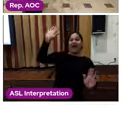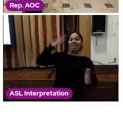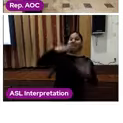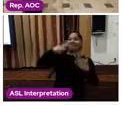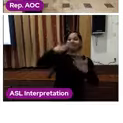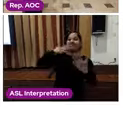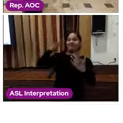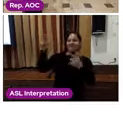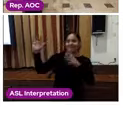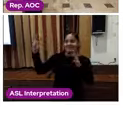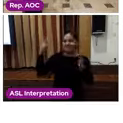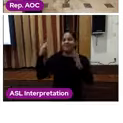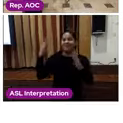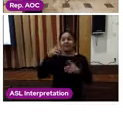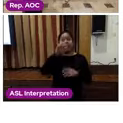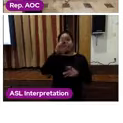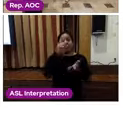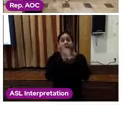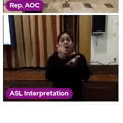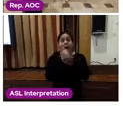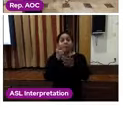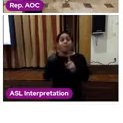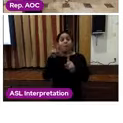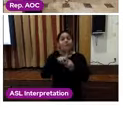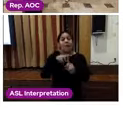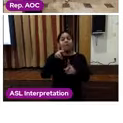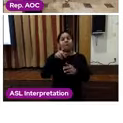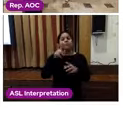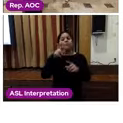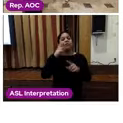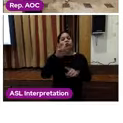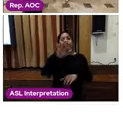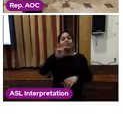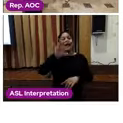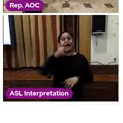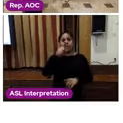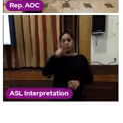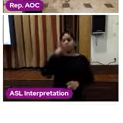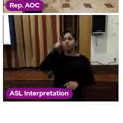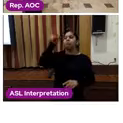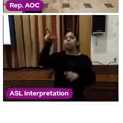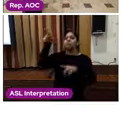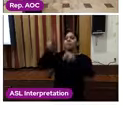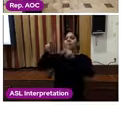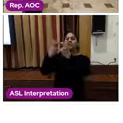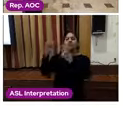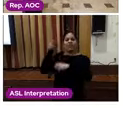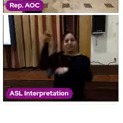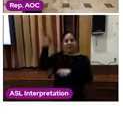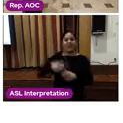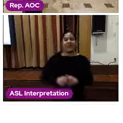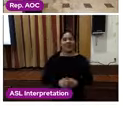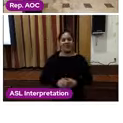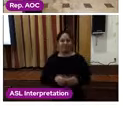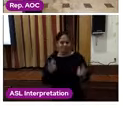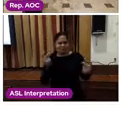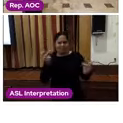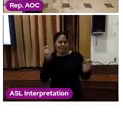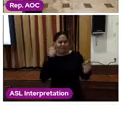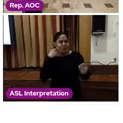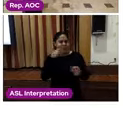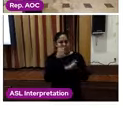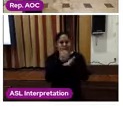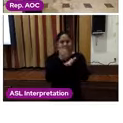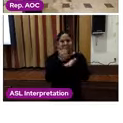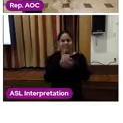up. If you need help filing your taxes, just stop at that booth right there. Thank you. But one